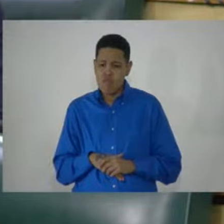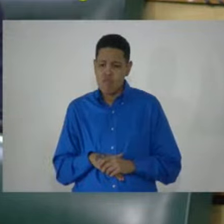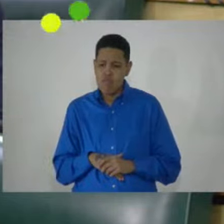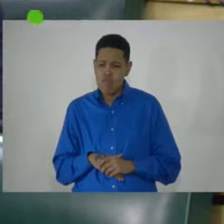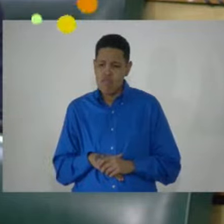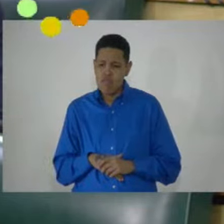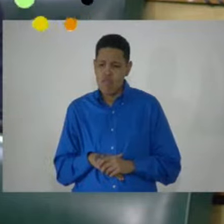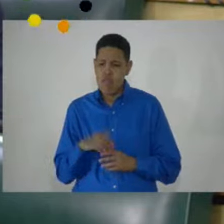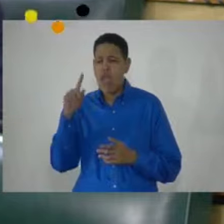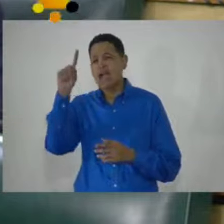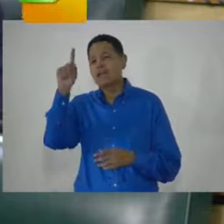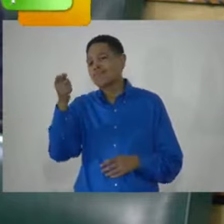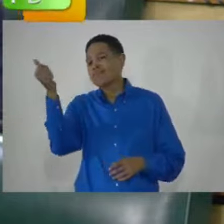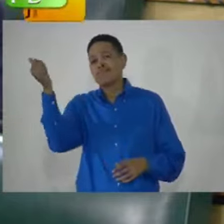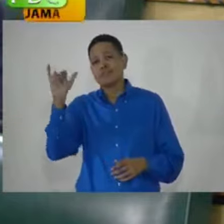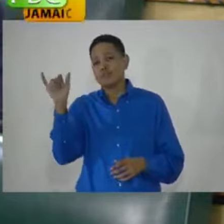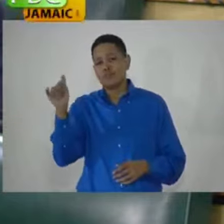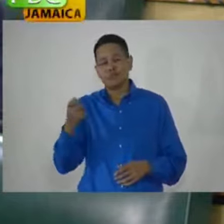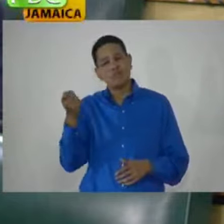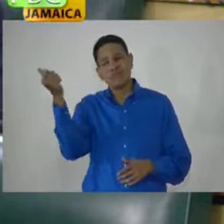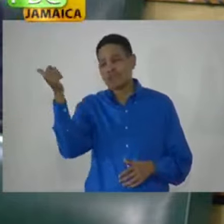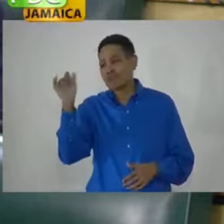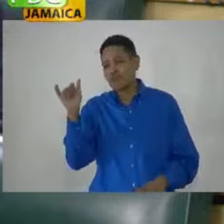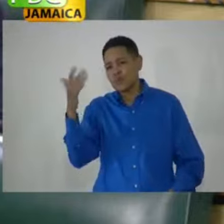out this one as well.